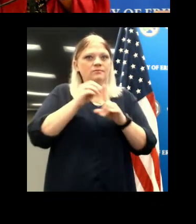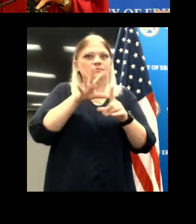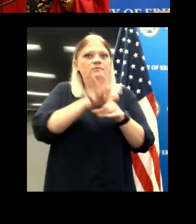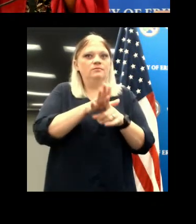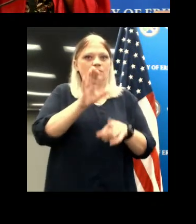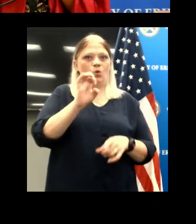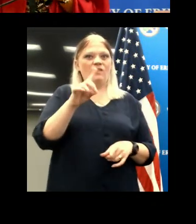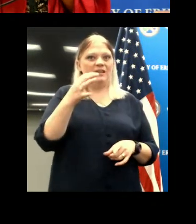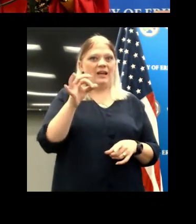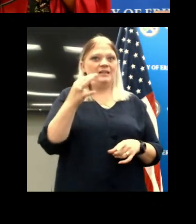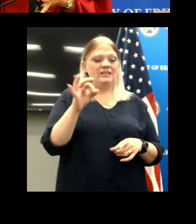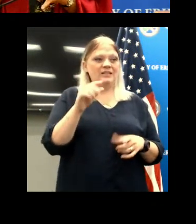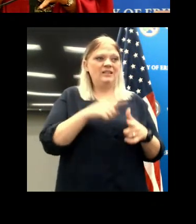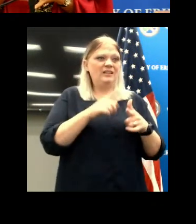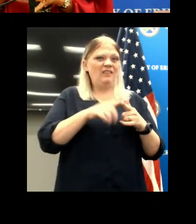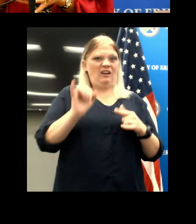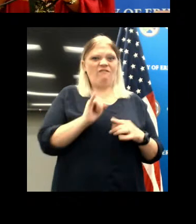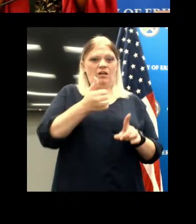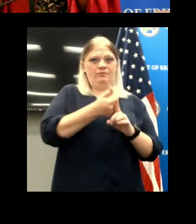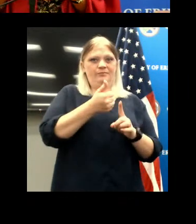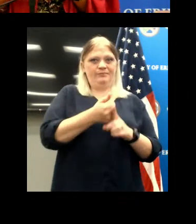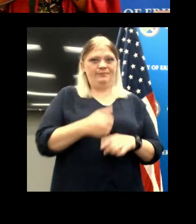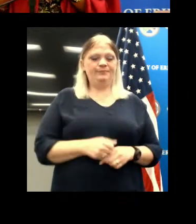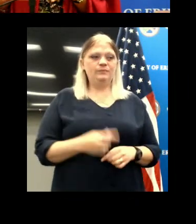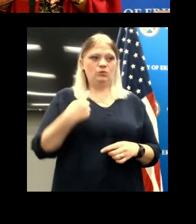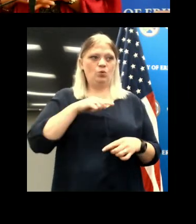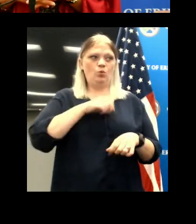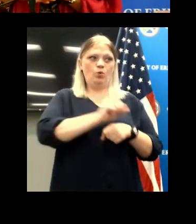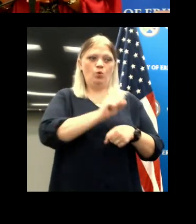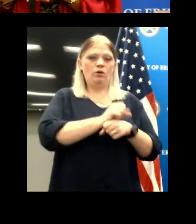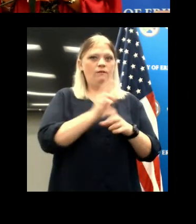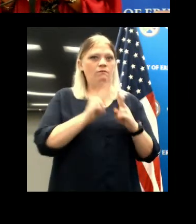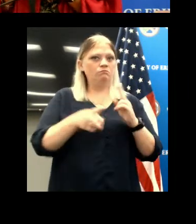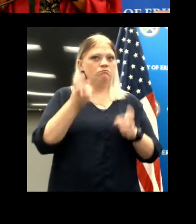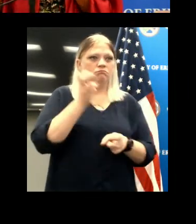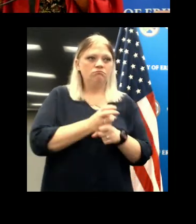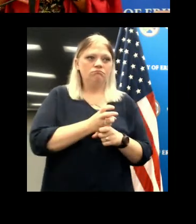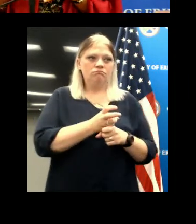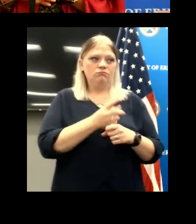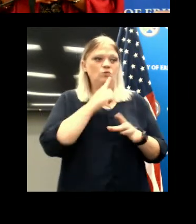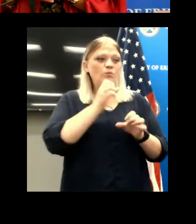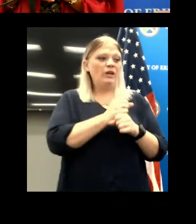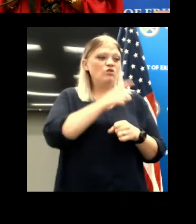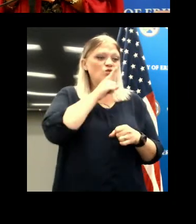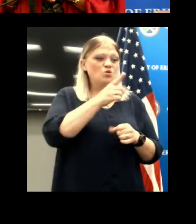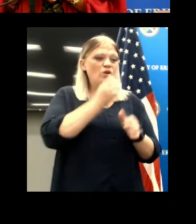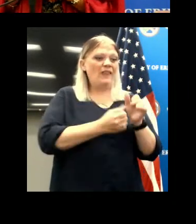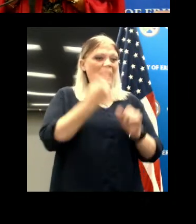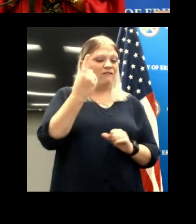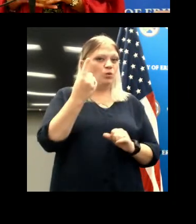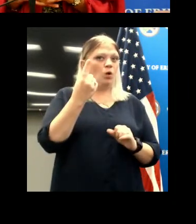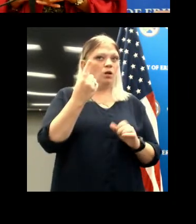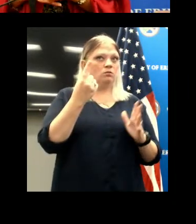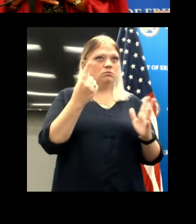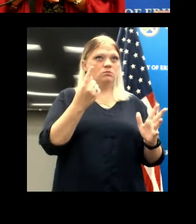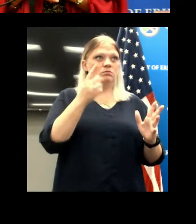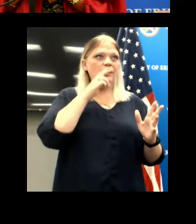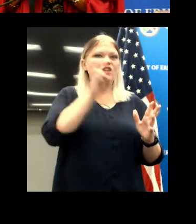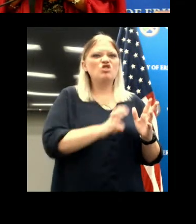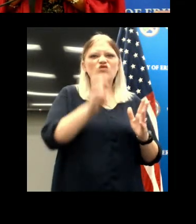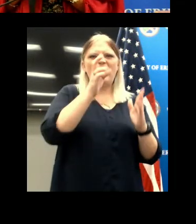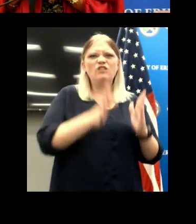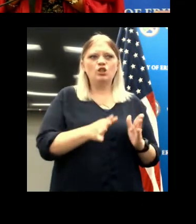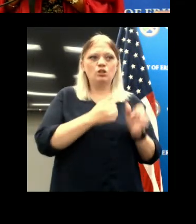to COVID-19 and infected themselves. So we're working very hard to make sure that everybody is, these travelers